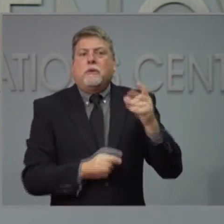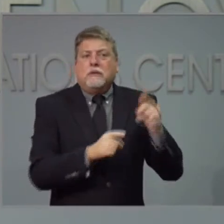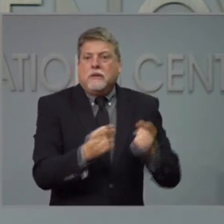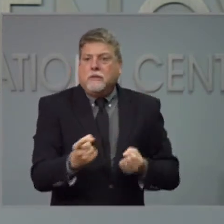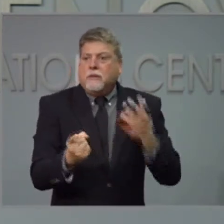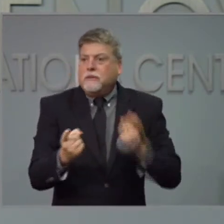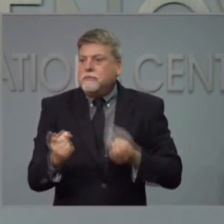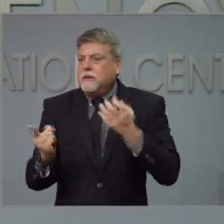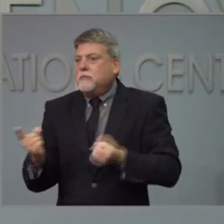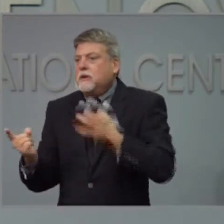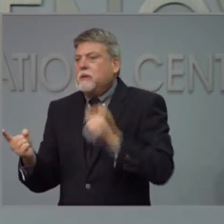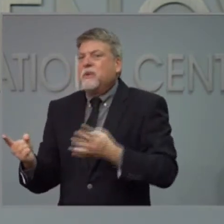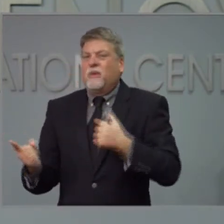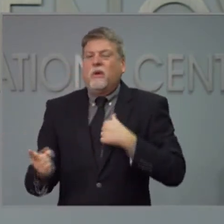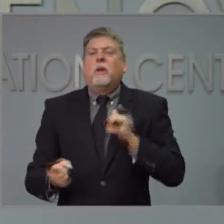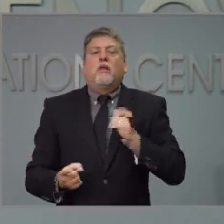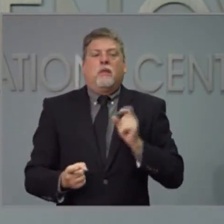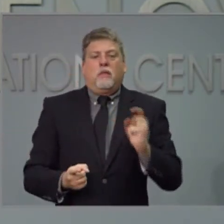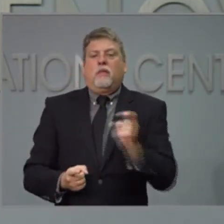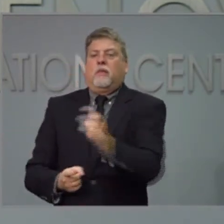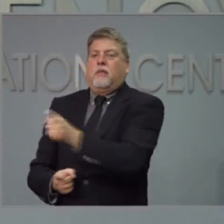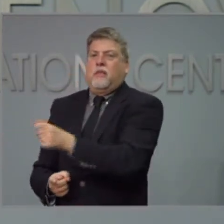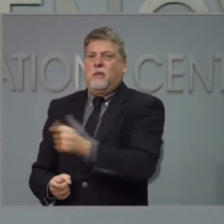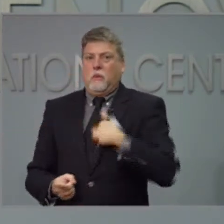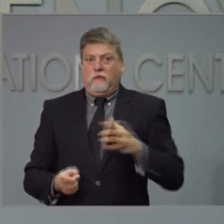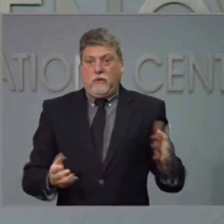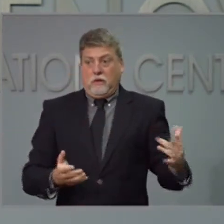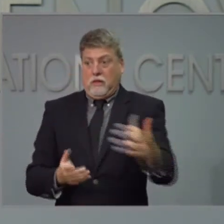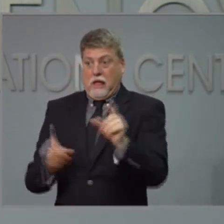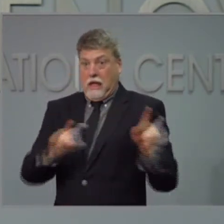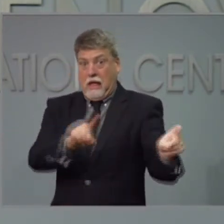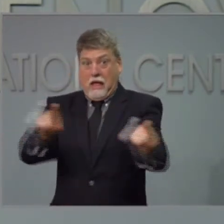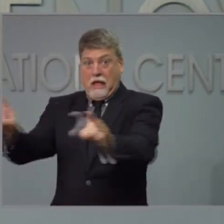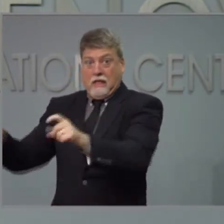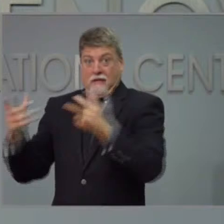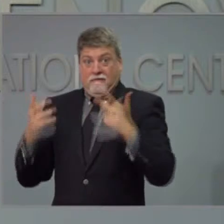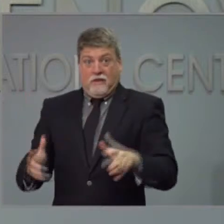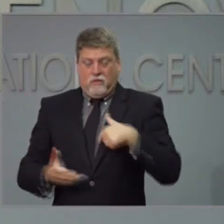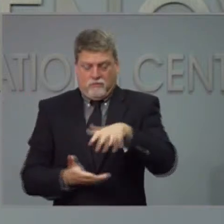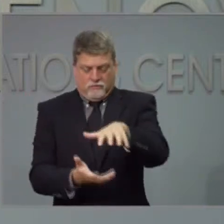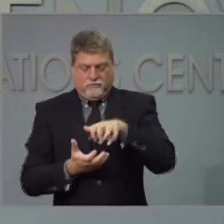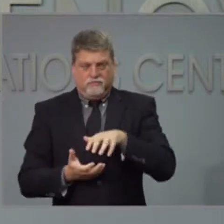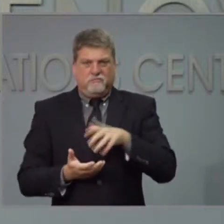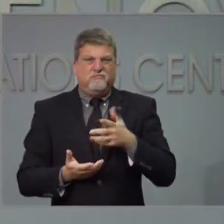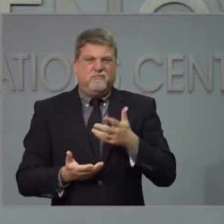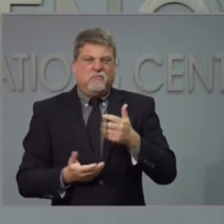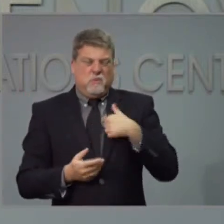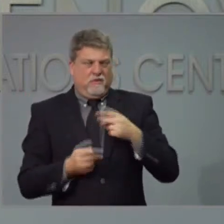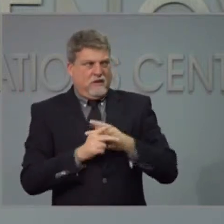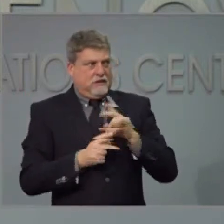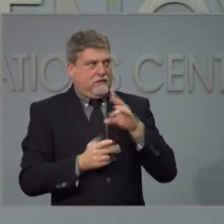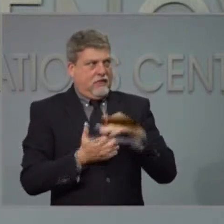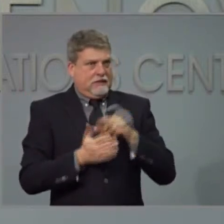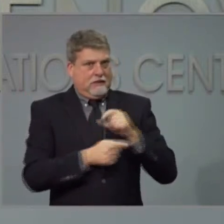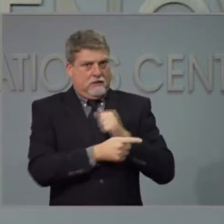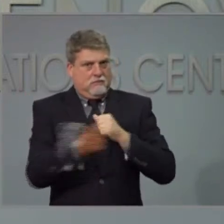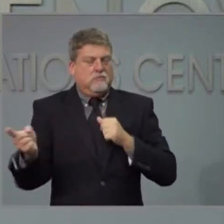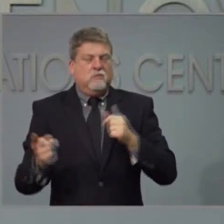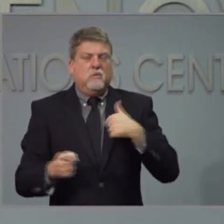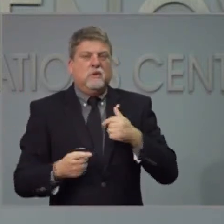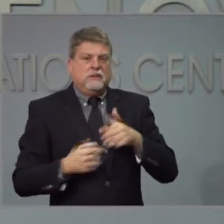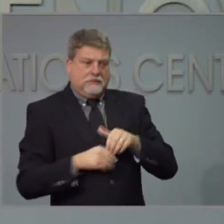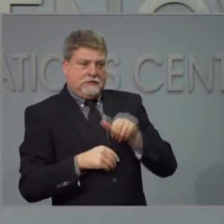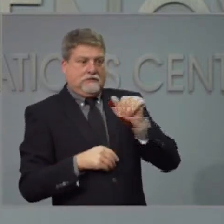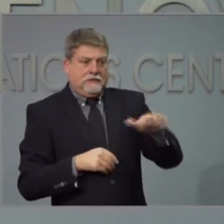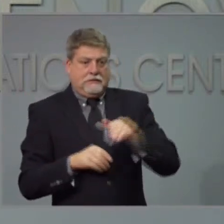that's where the 75,000 came from. We've already shipped out to our UNC system, and I think even today are in the process of